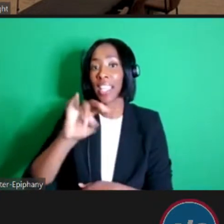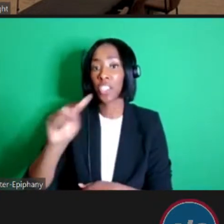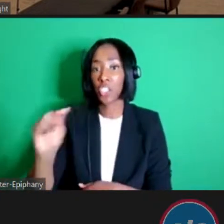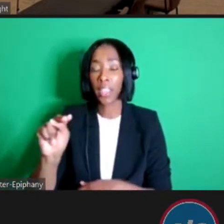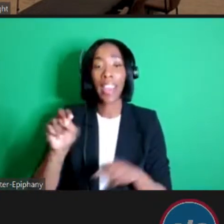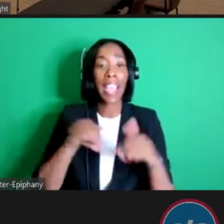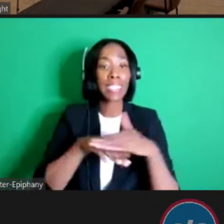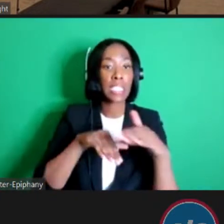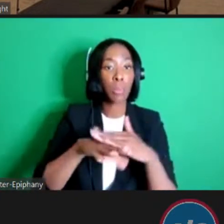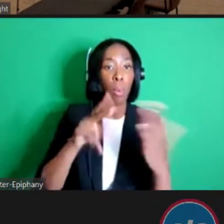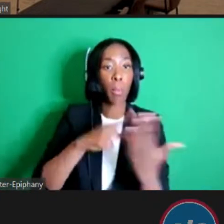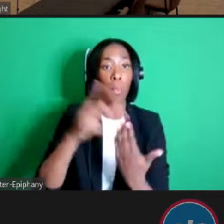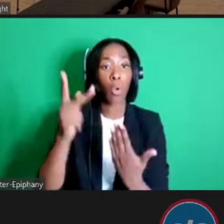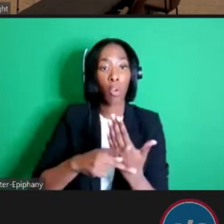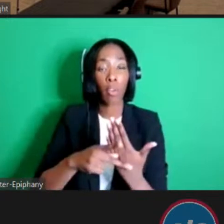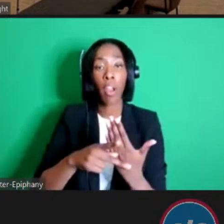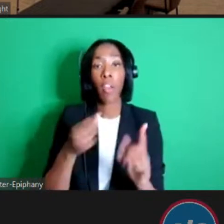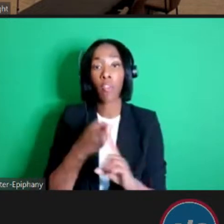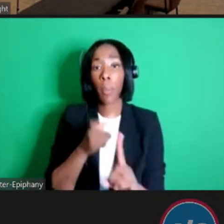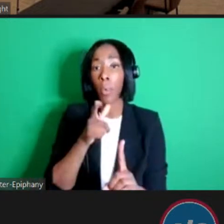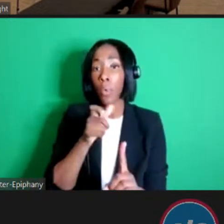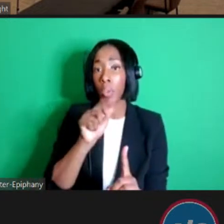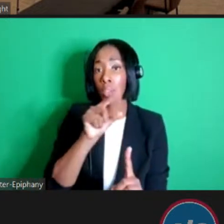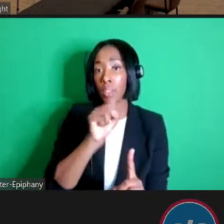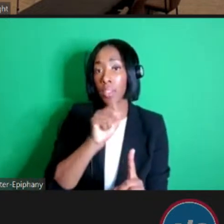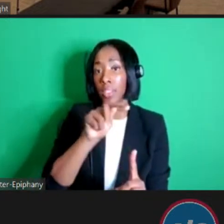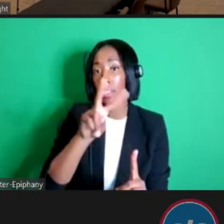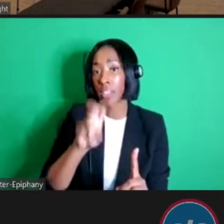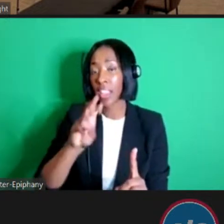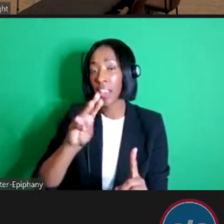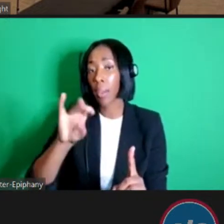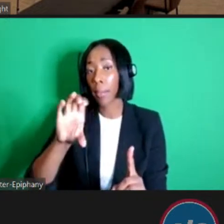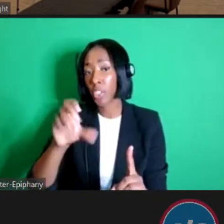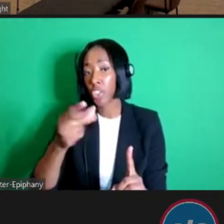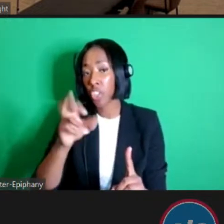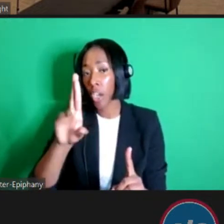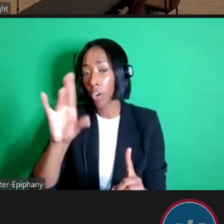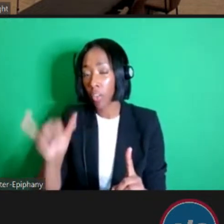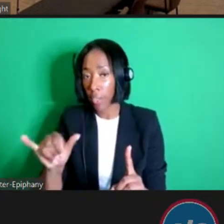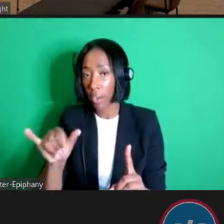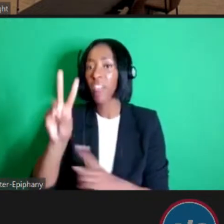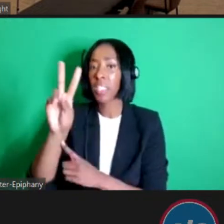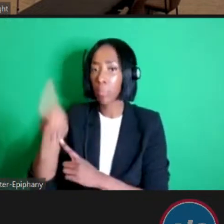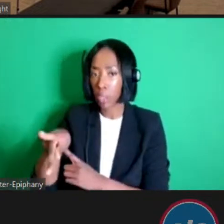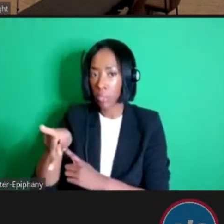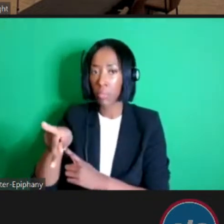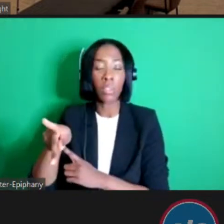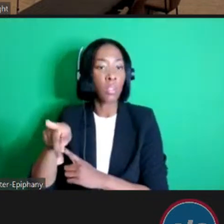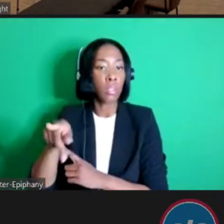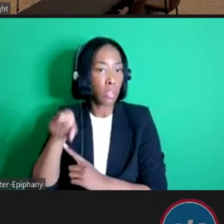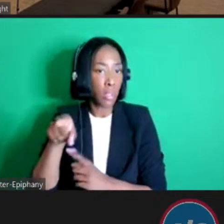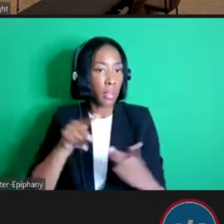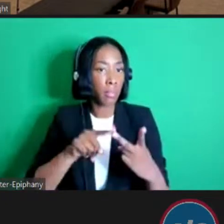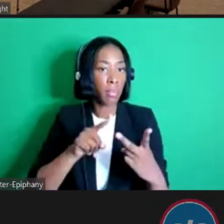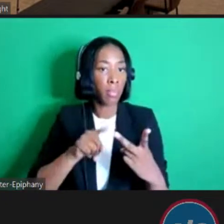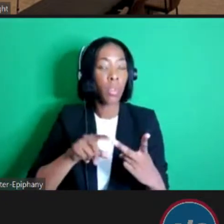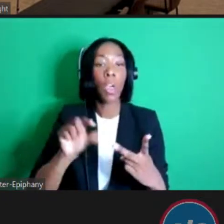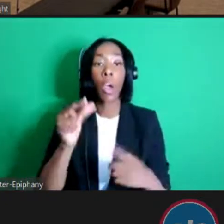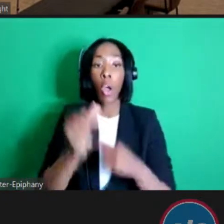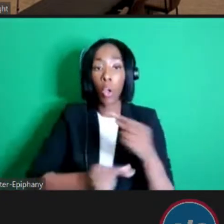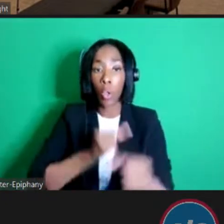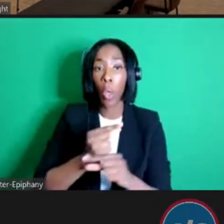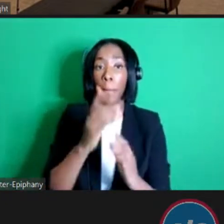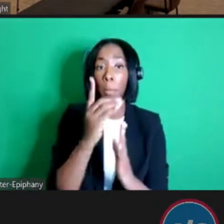update presented by Steve Masheri, Vice President of Capital Construction. And from CDOT, Mark Walsh, Global Director of Tech